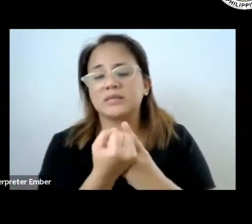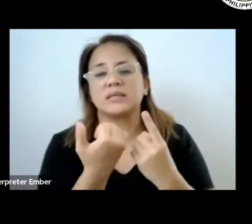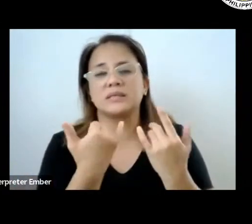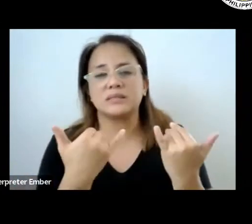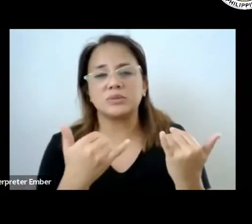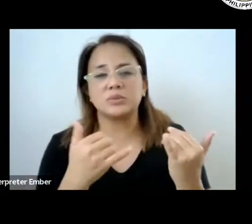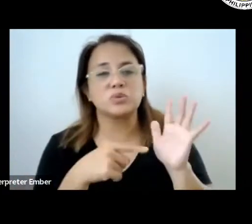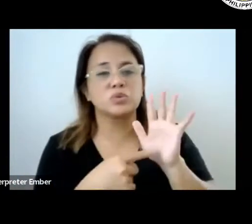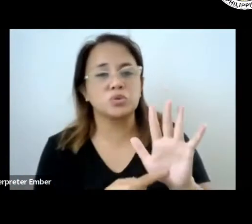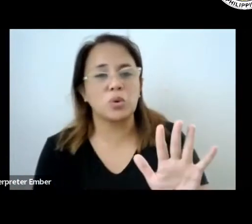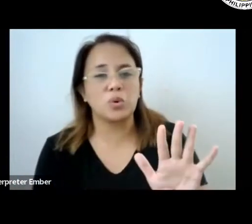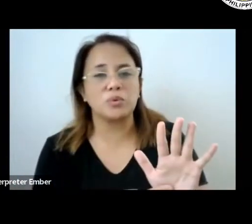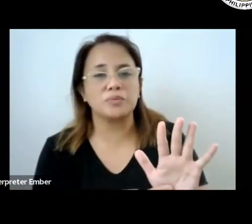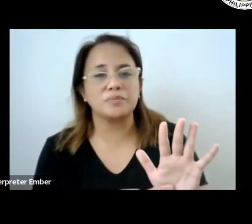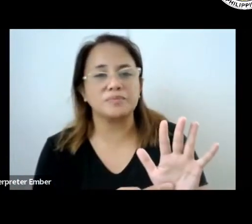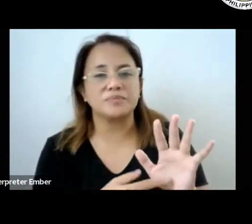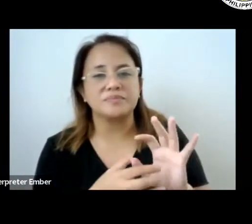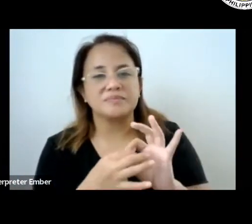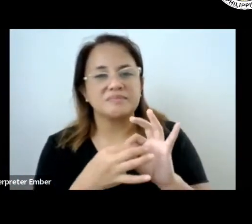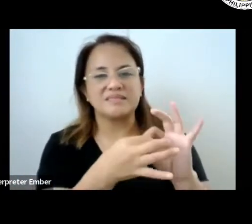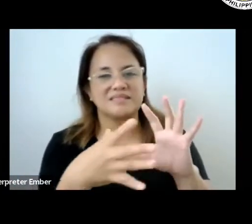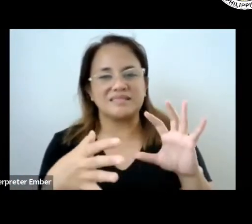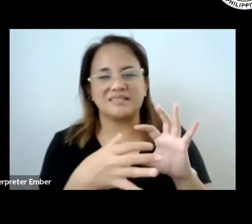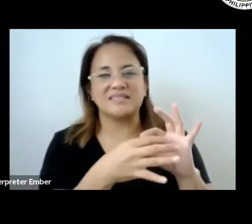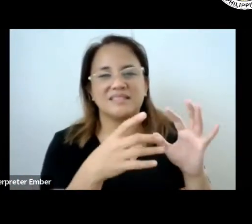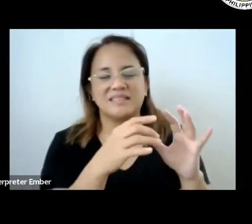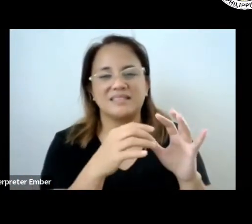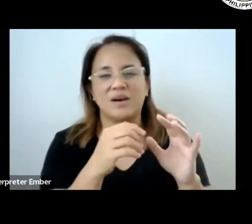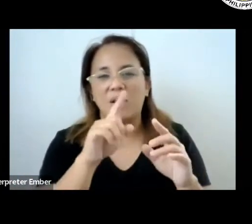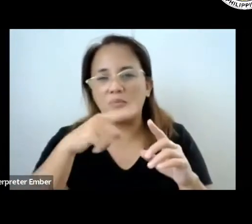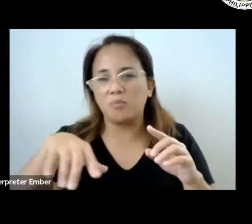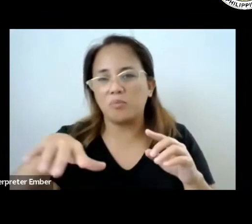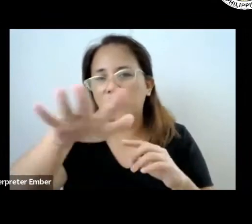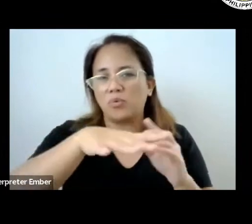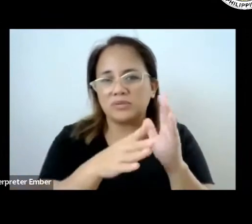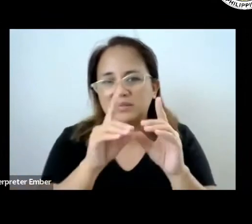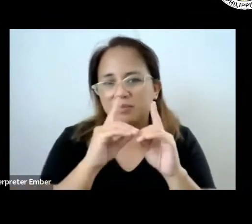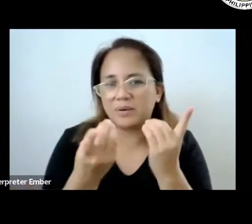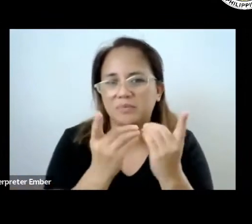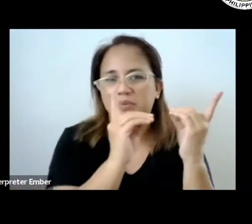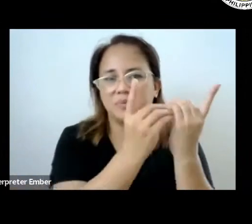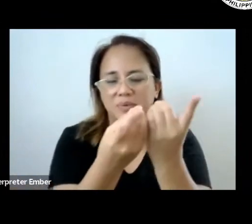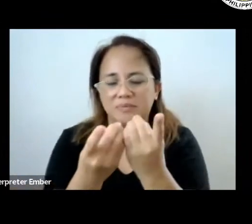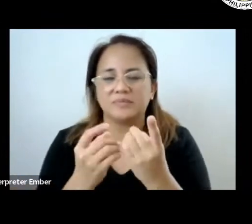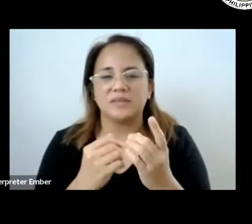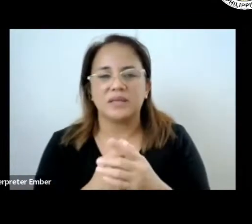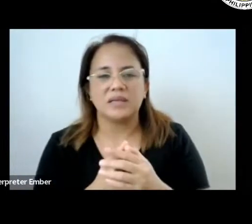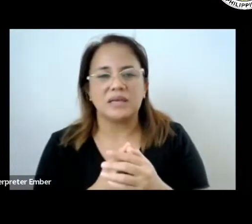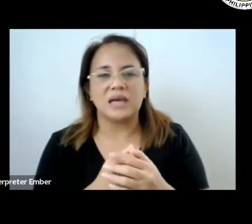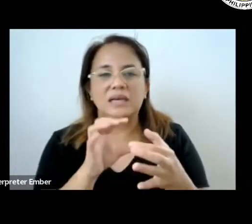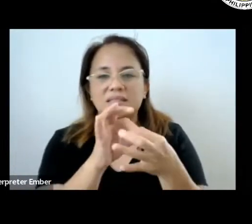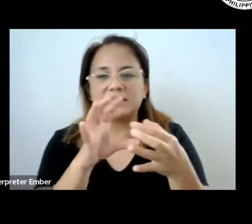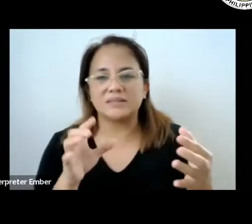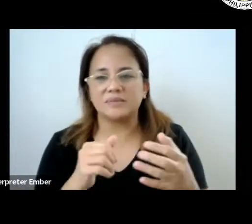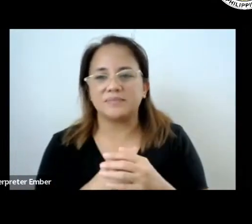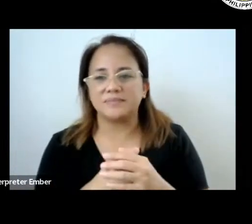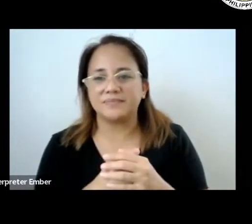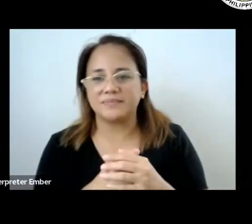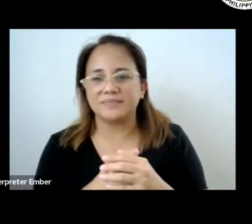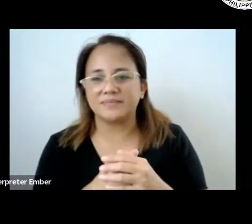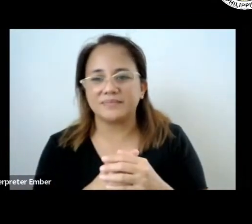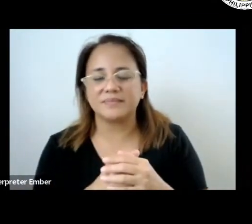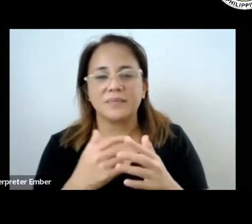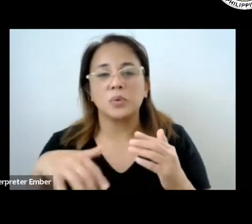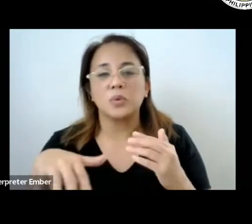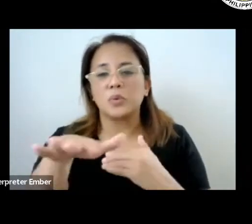reflect the disjointed coordination among bureaus and a further disconnect of these bureaus with the